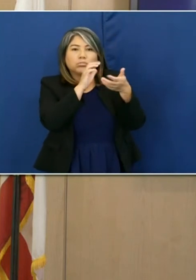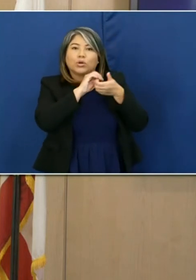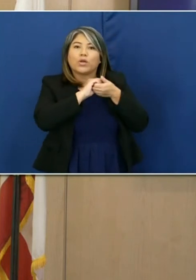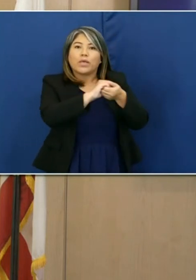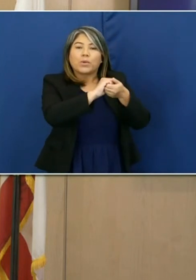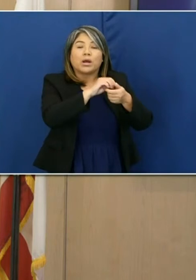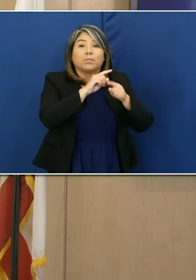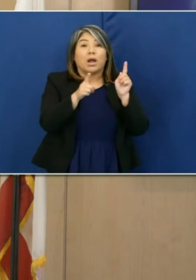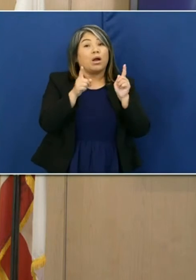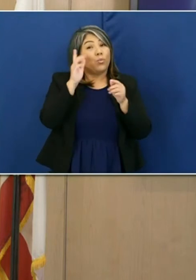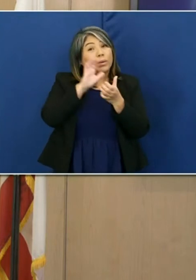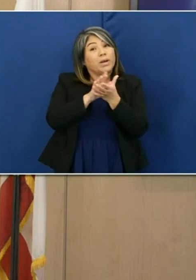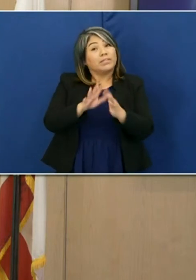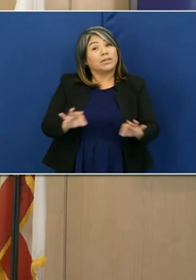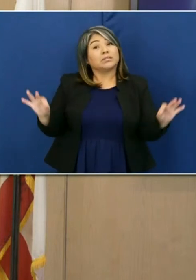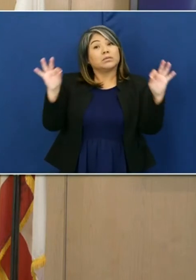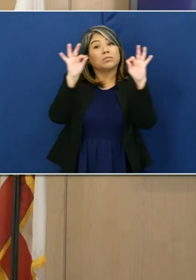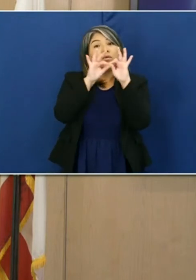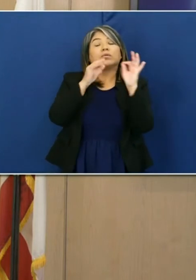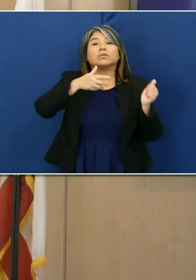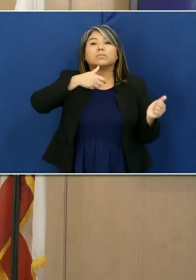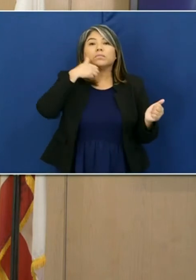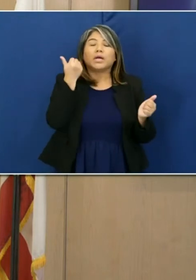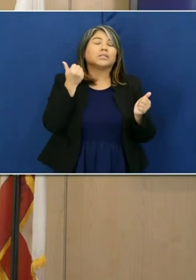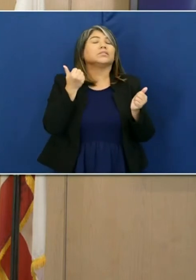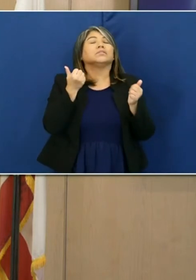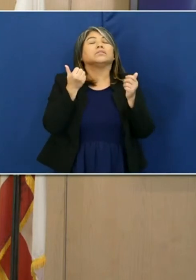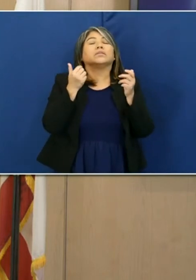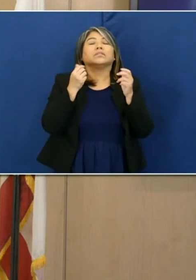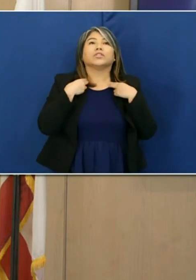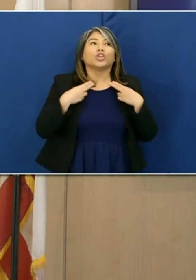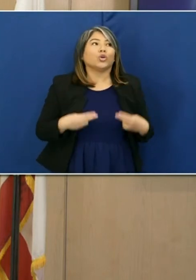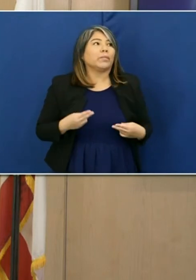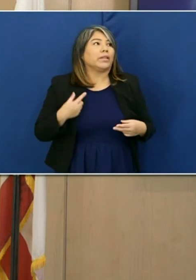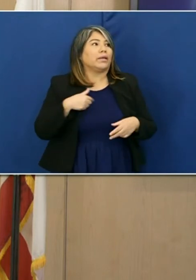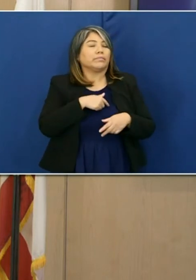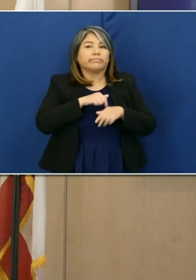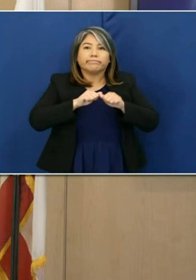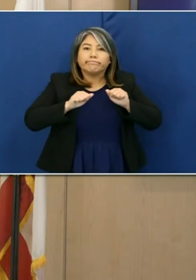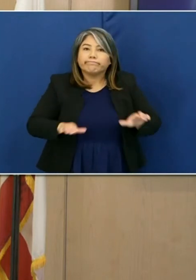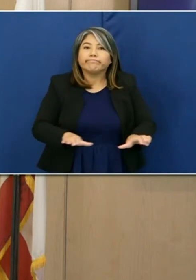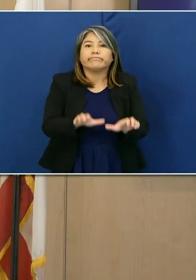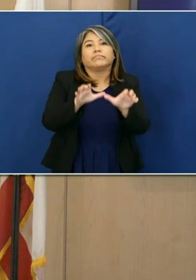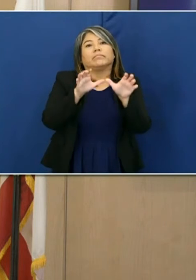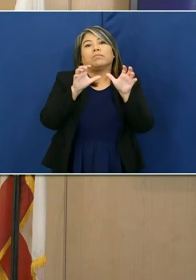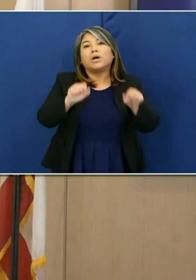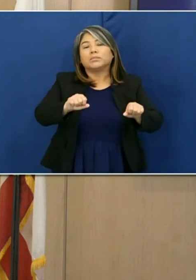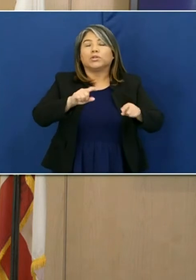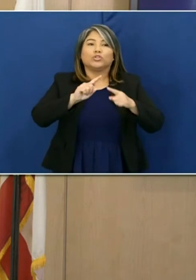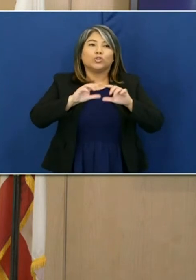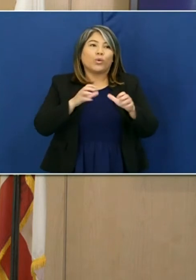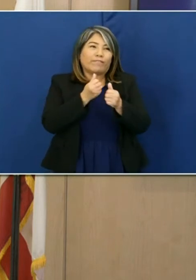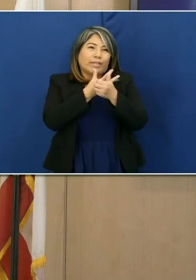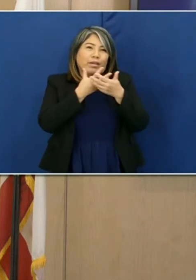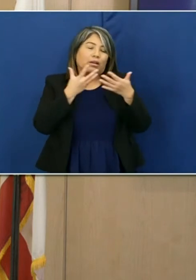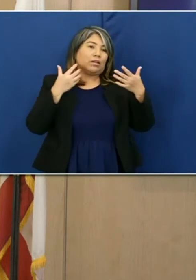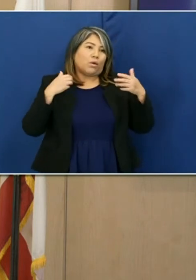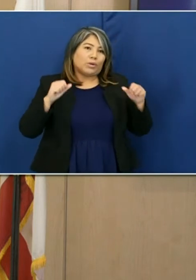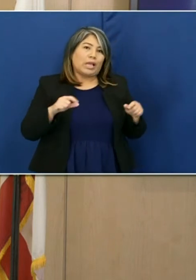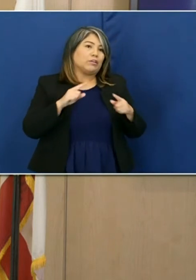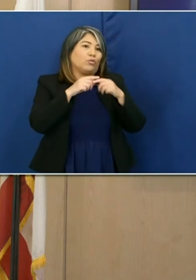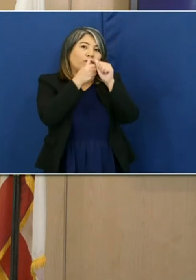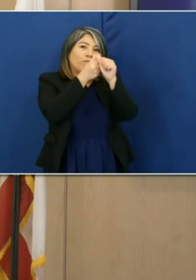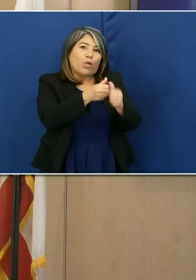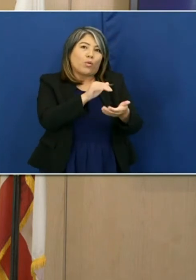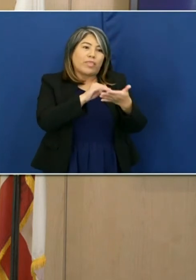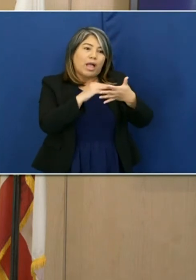believe it is important that as best as humanly possible, we do everything we can to adhere to the tiering system